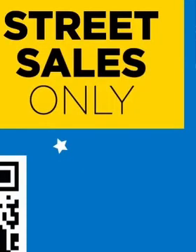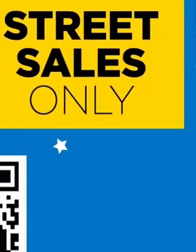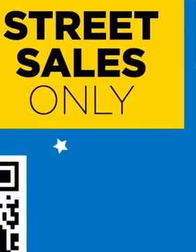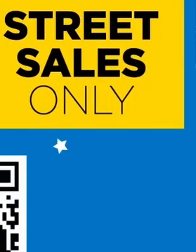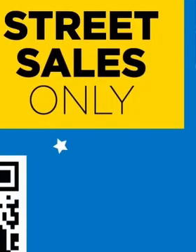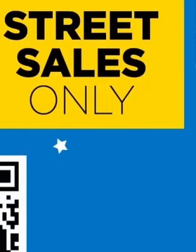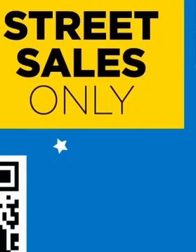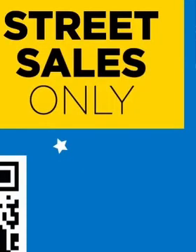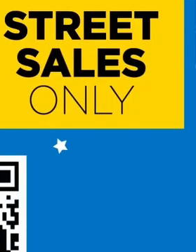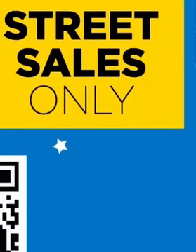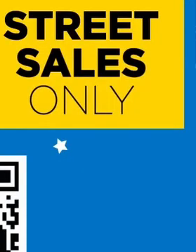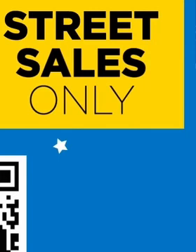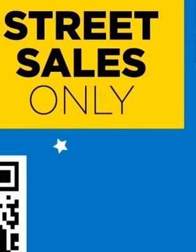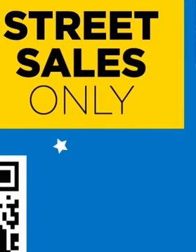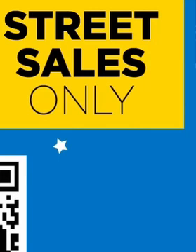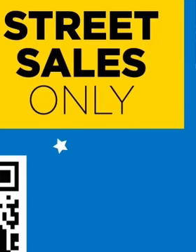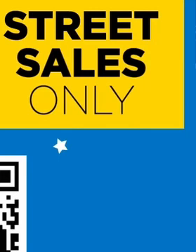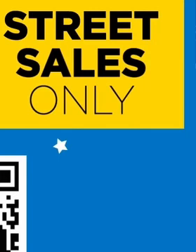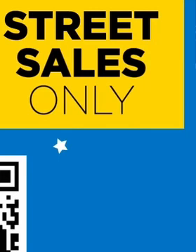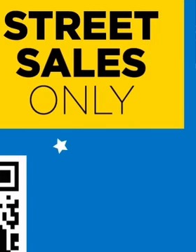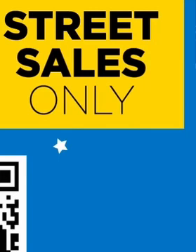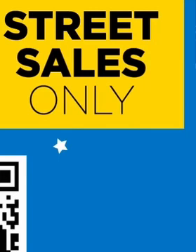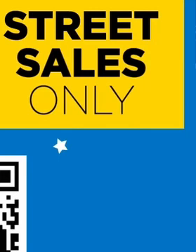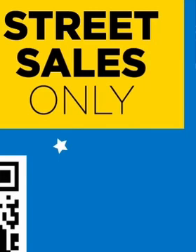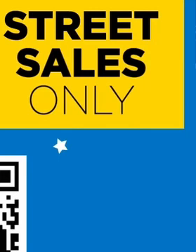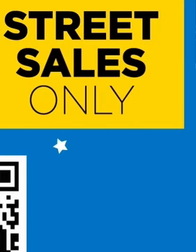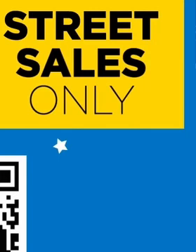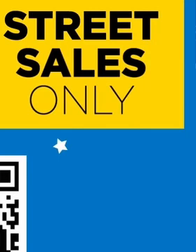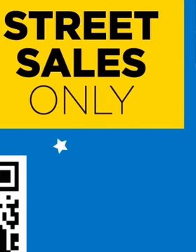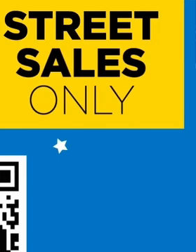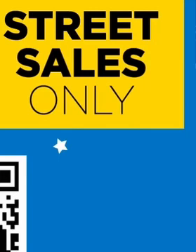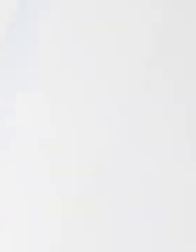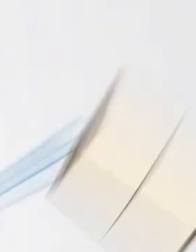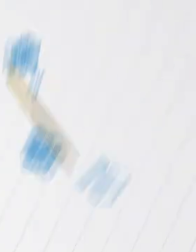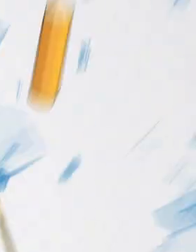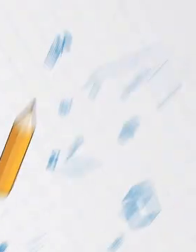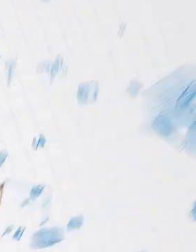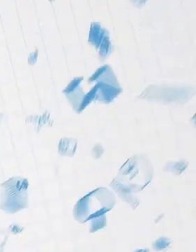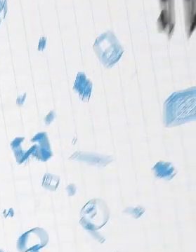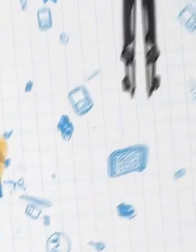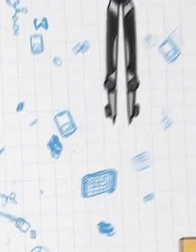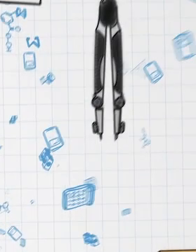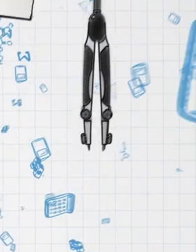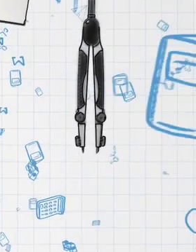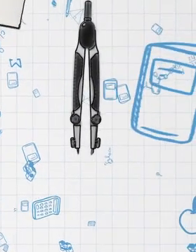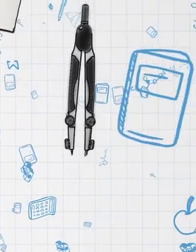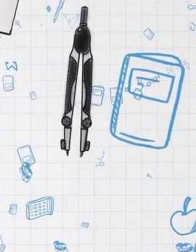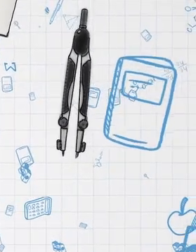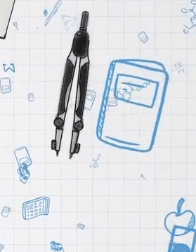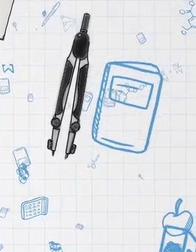watch your daily lesson and other fun activities with Zoe and Zoshi.